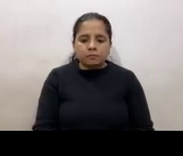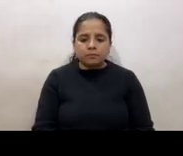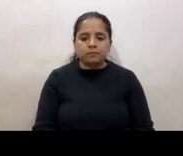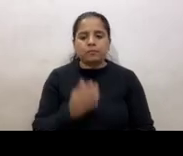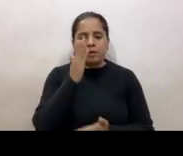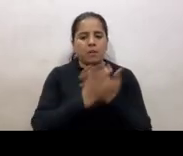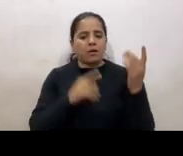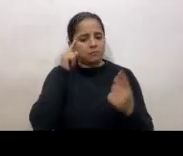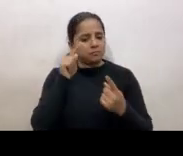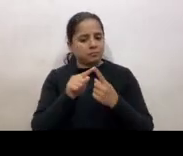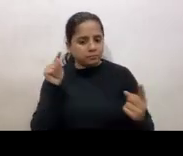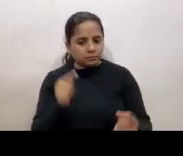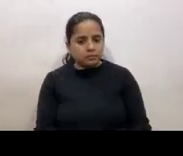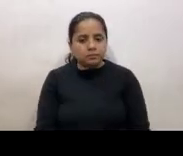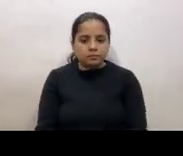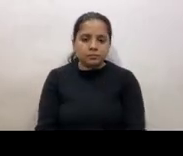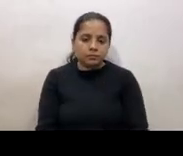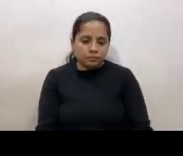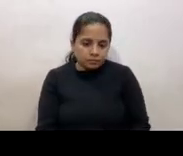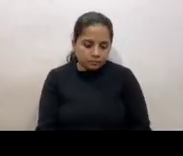partially disagree.